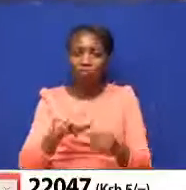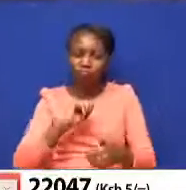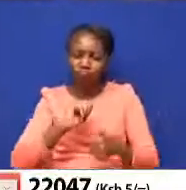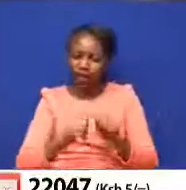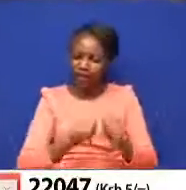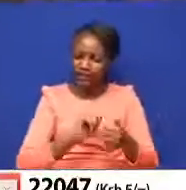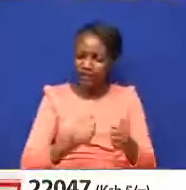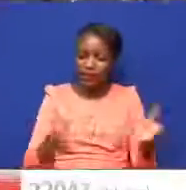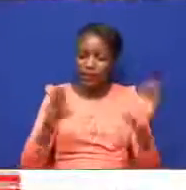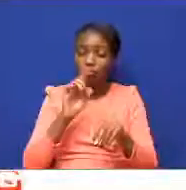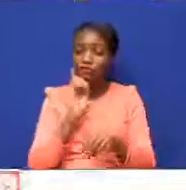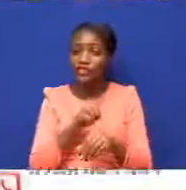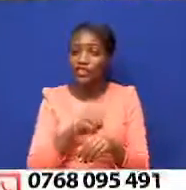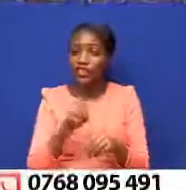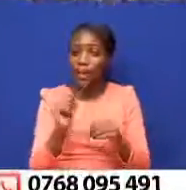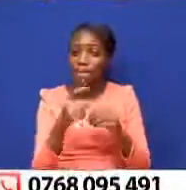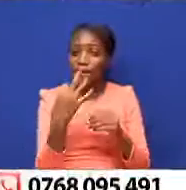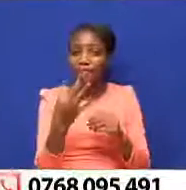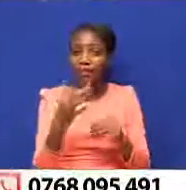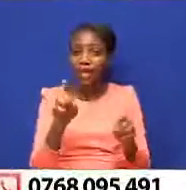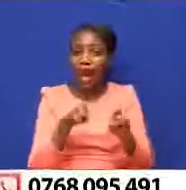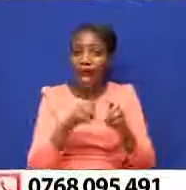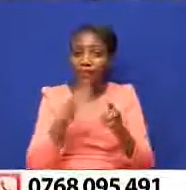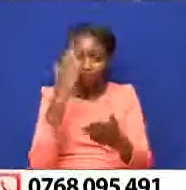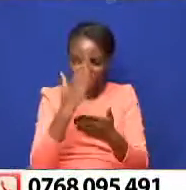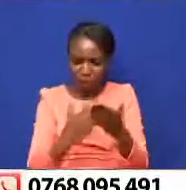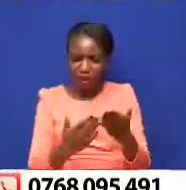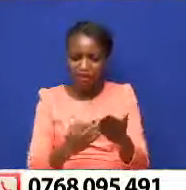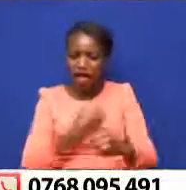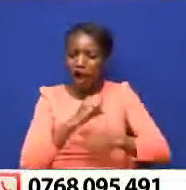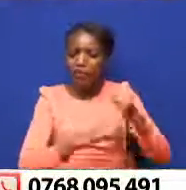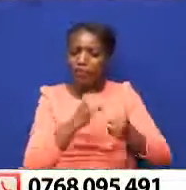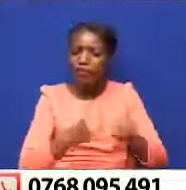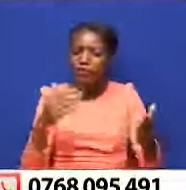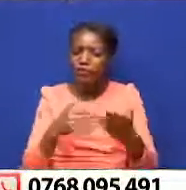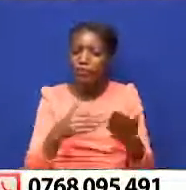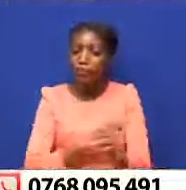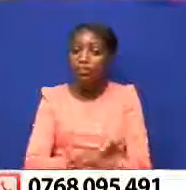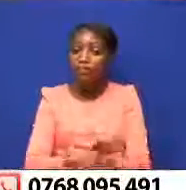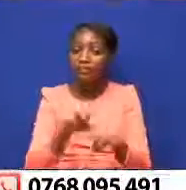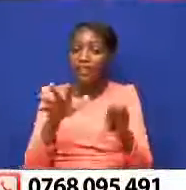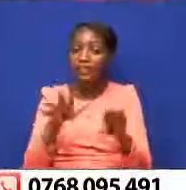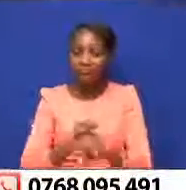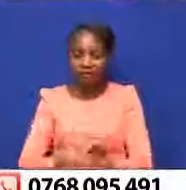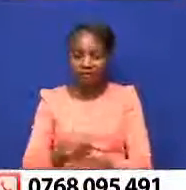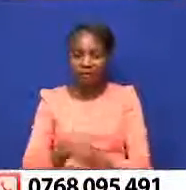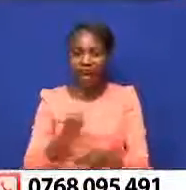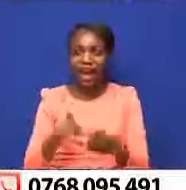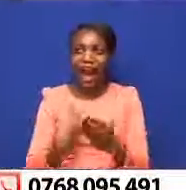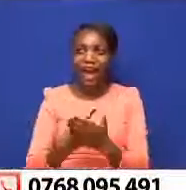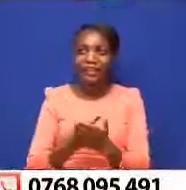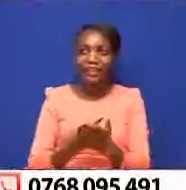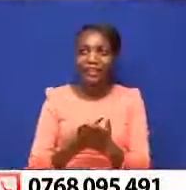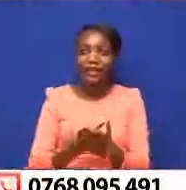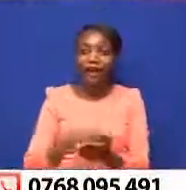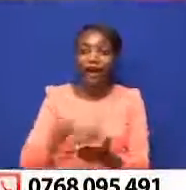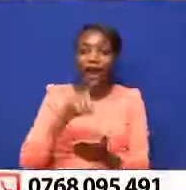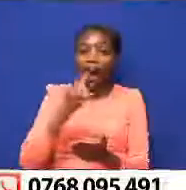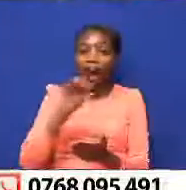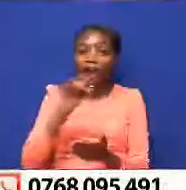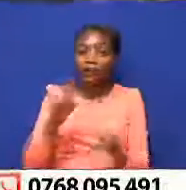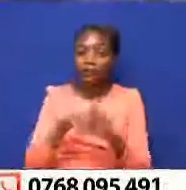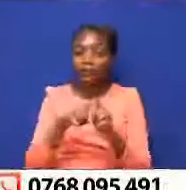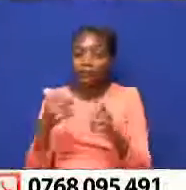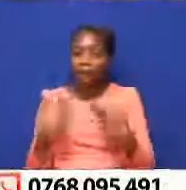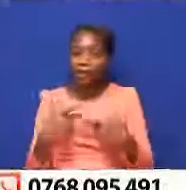were closed in March as part of measures to contain the spread of the coronavirus. This left Evelyn Akinyi and